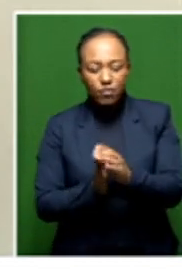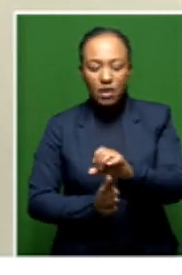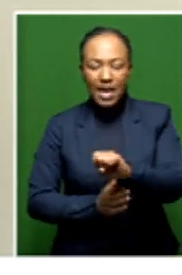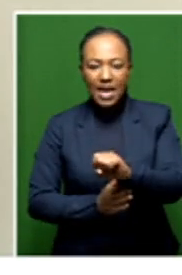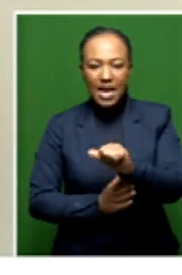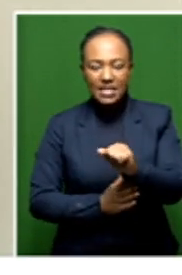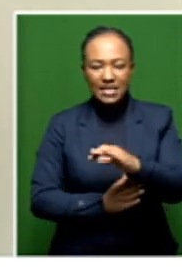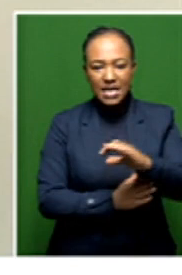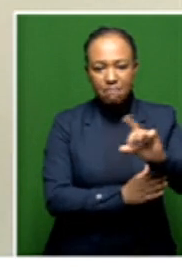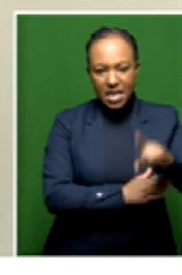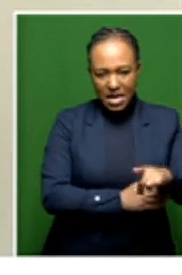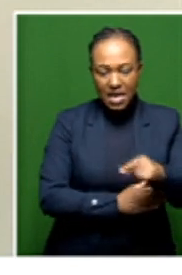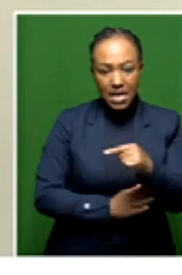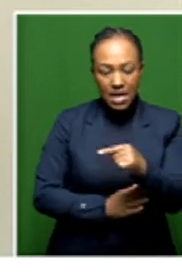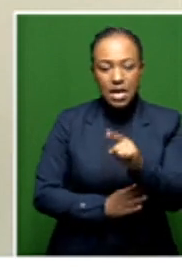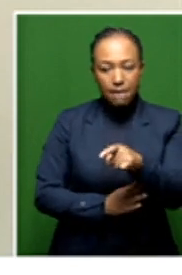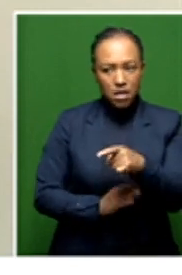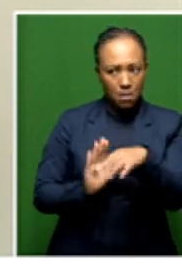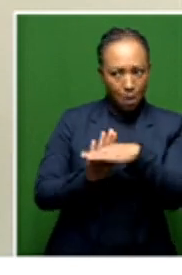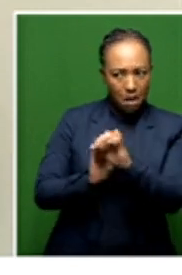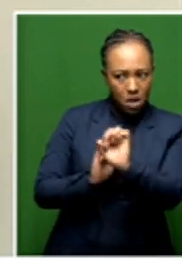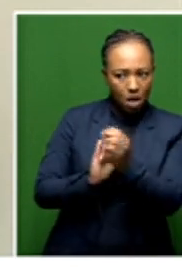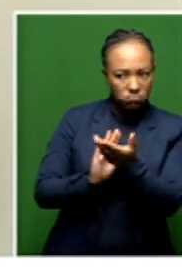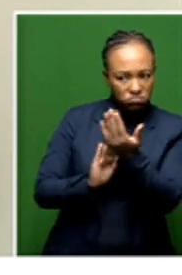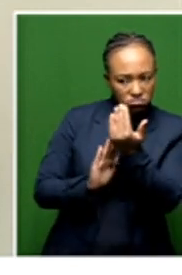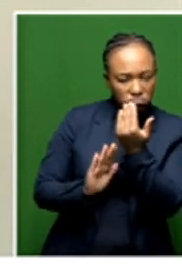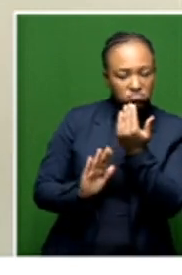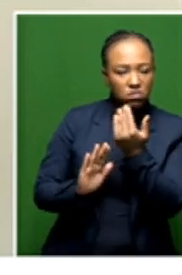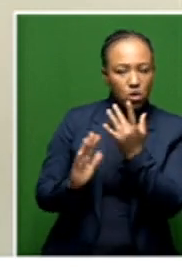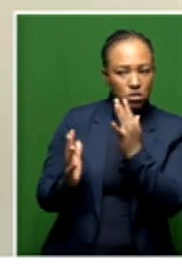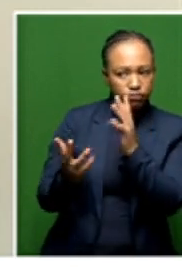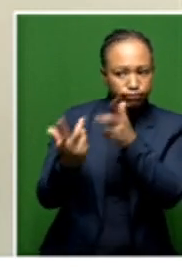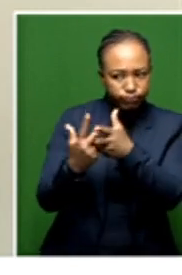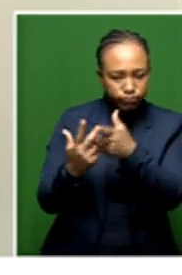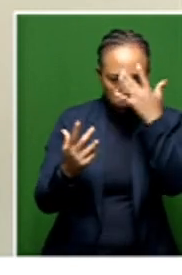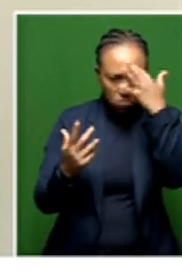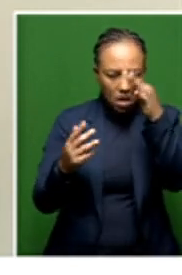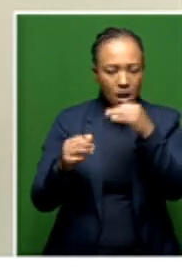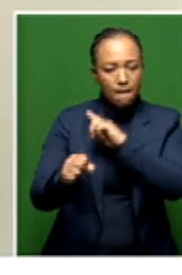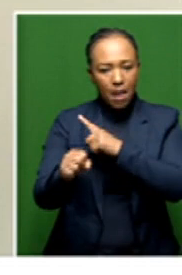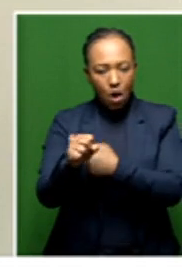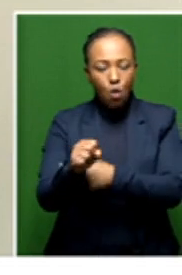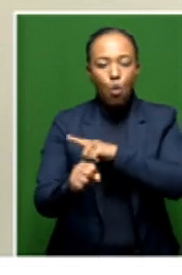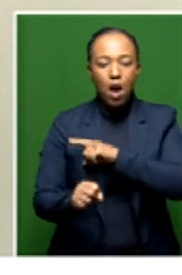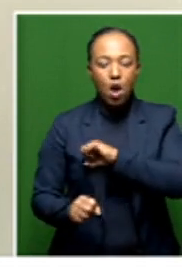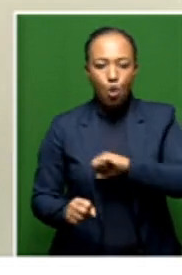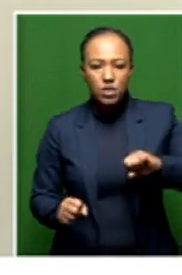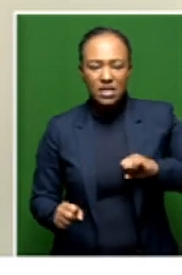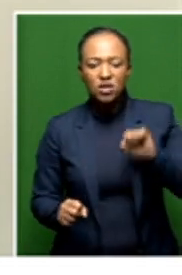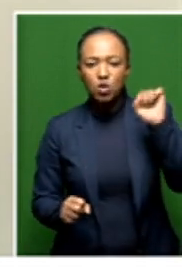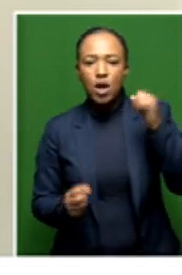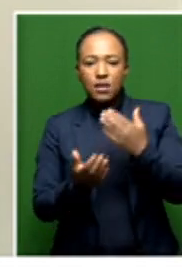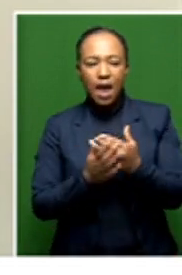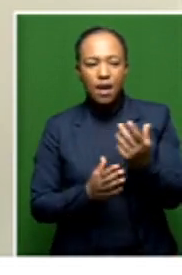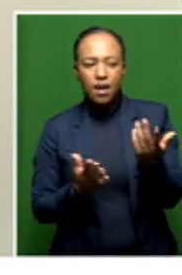to advance its program to contest the state power so that COSATU can have an